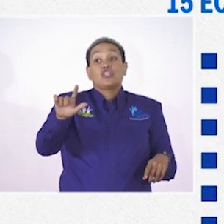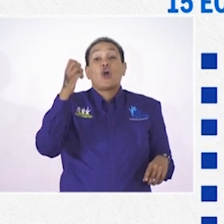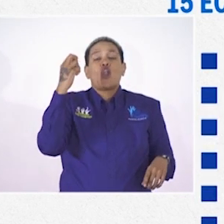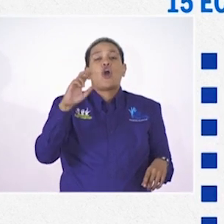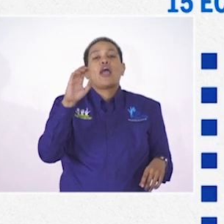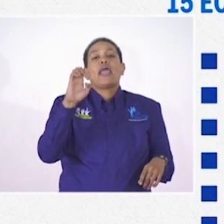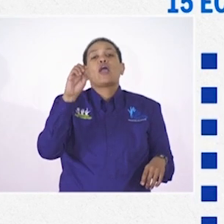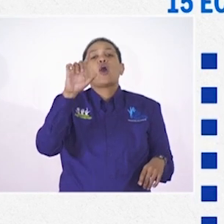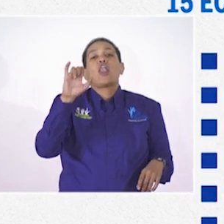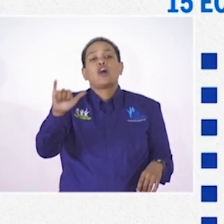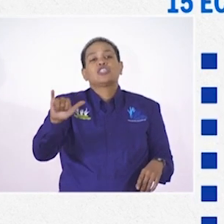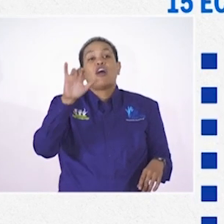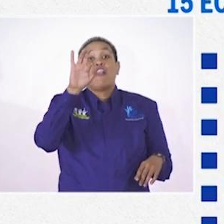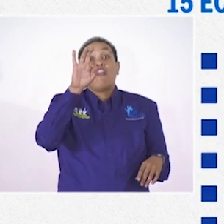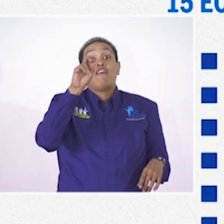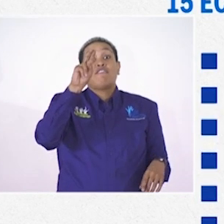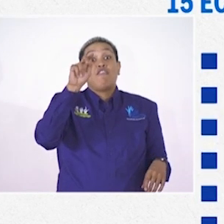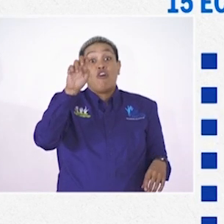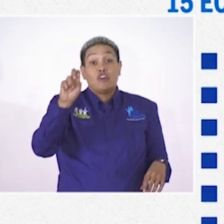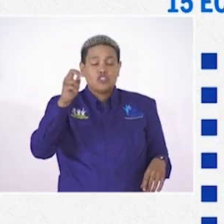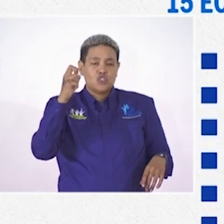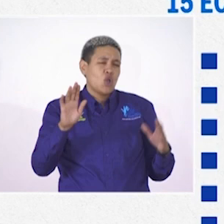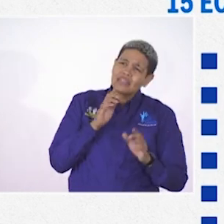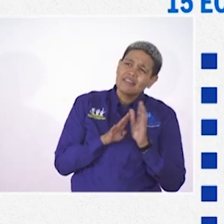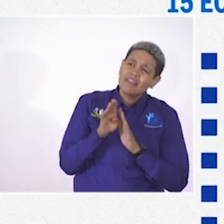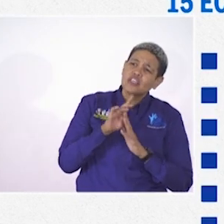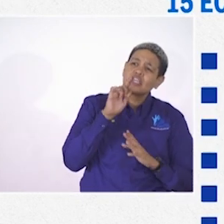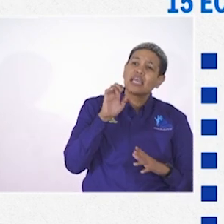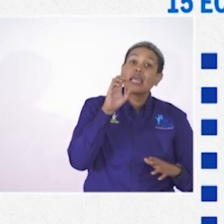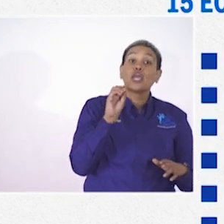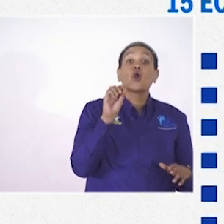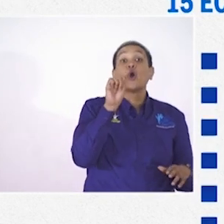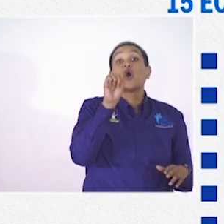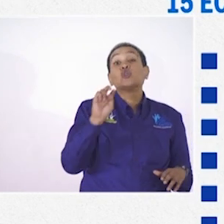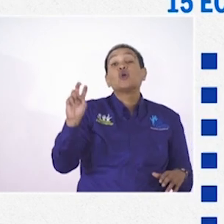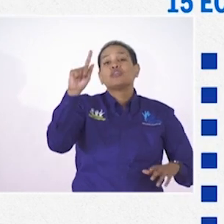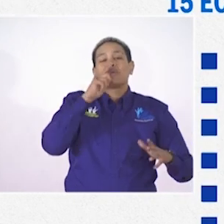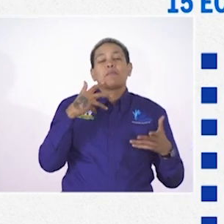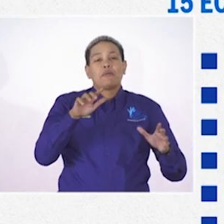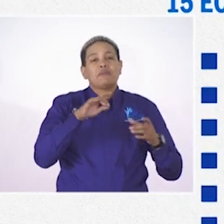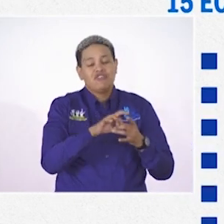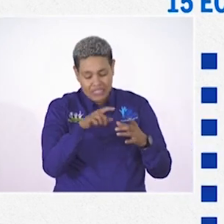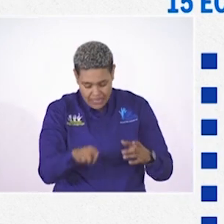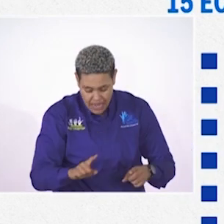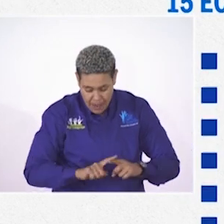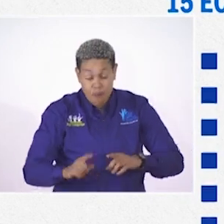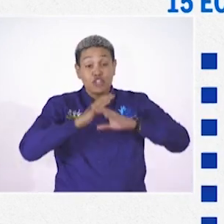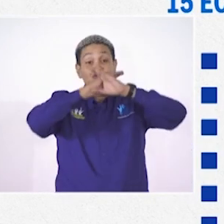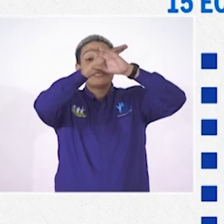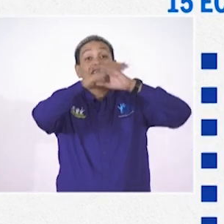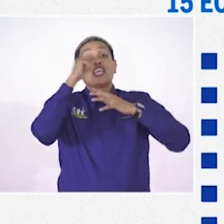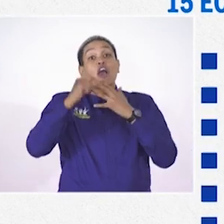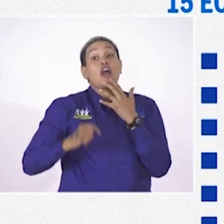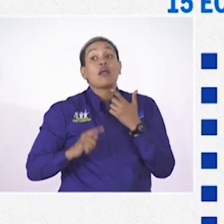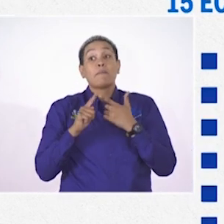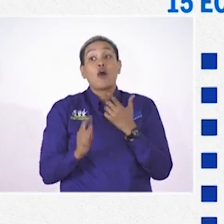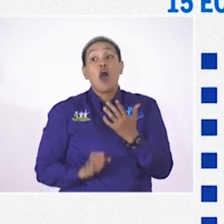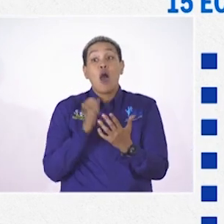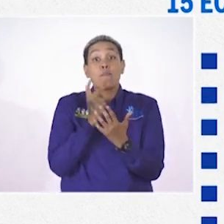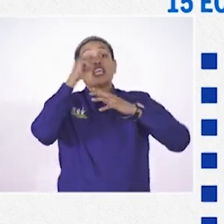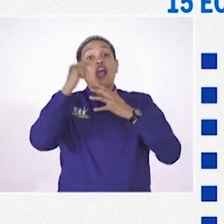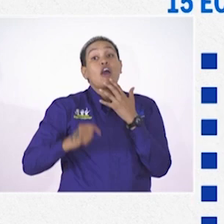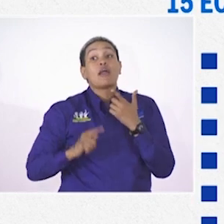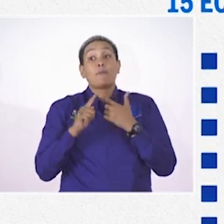functions and services. Low-impact development, such as ecotourism, may be permitted in these areas, but the restrictive conditions